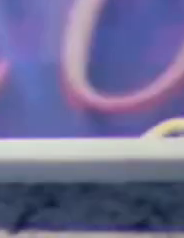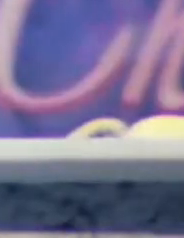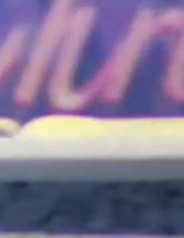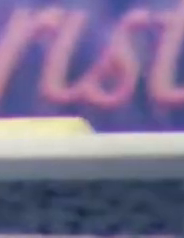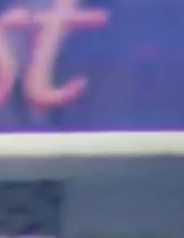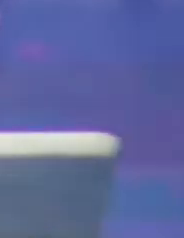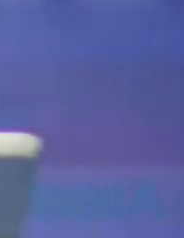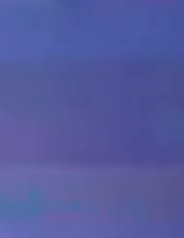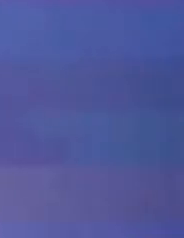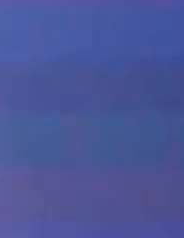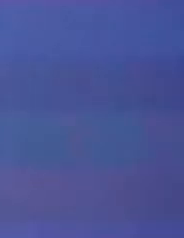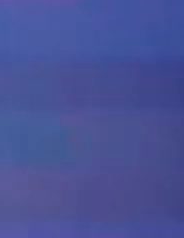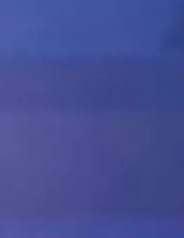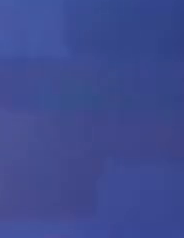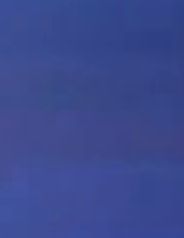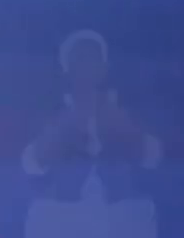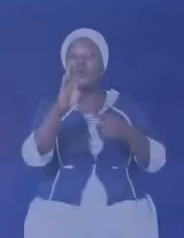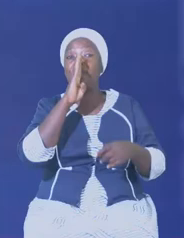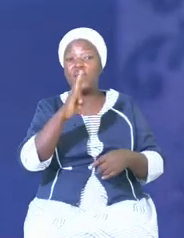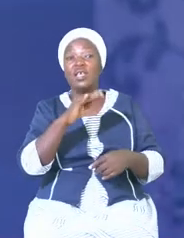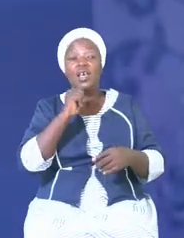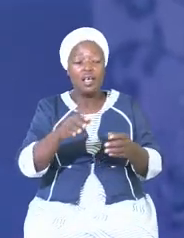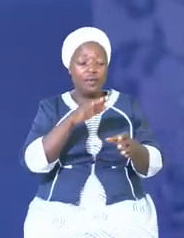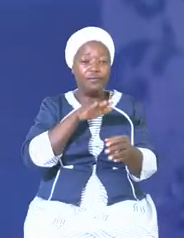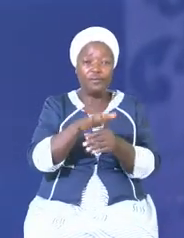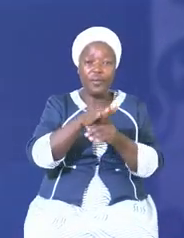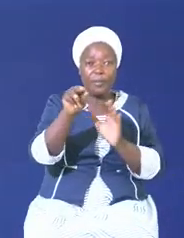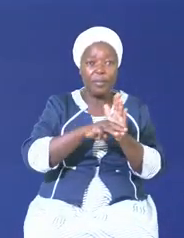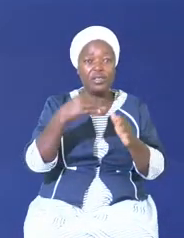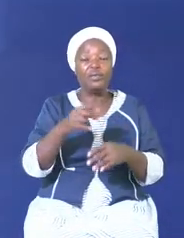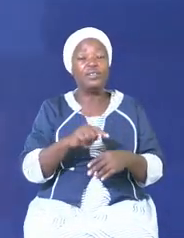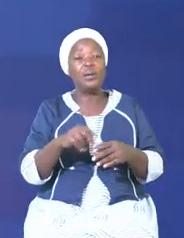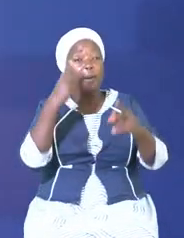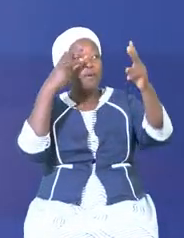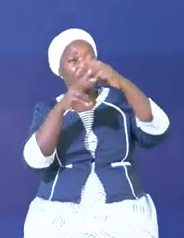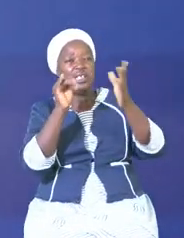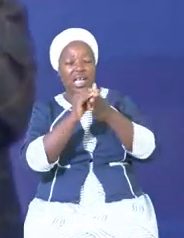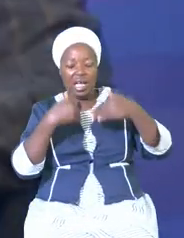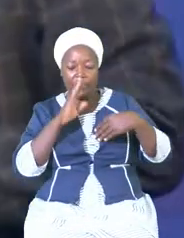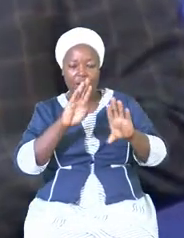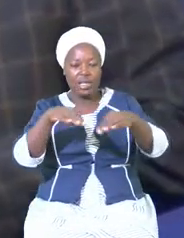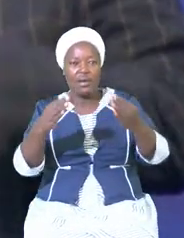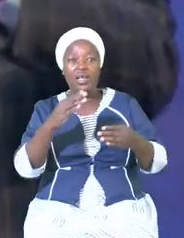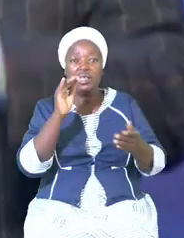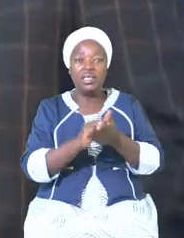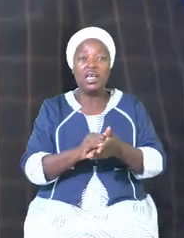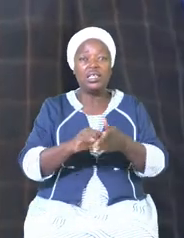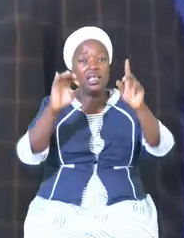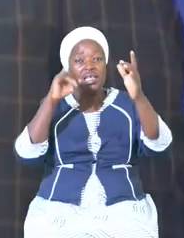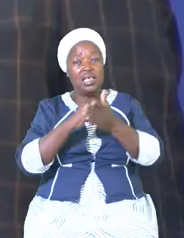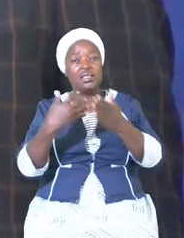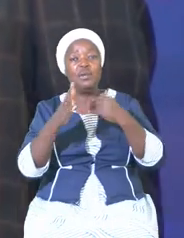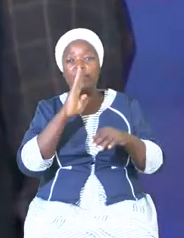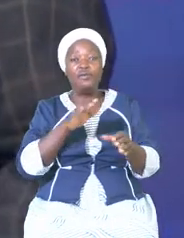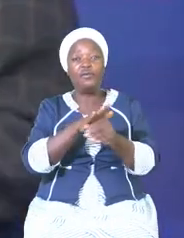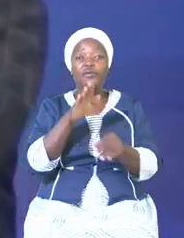He came to be a fulfillment of the prophecy that had been given, that it may be fulfilled, which